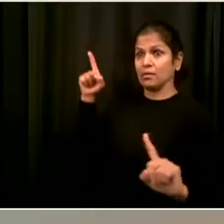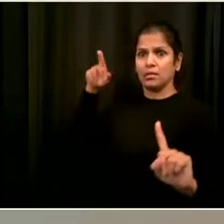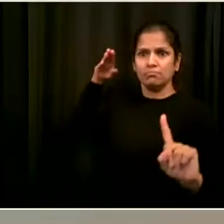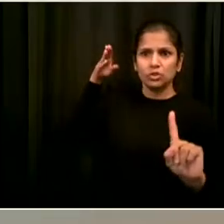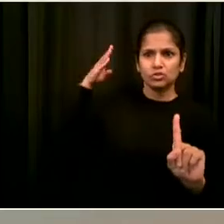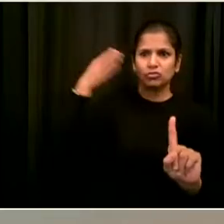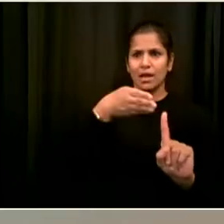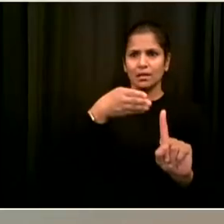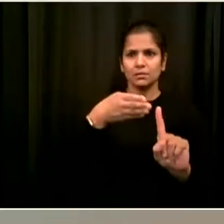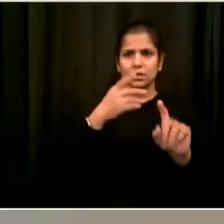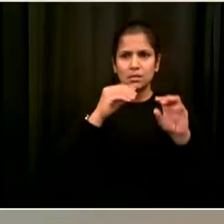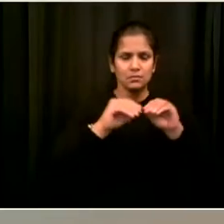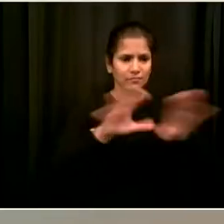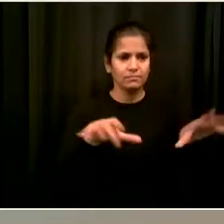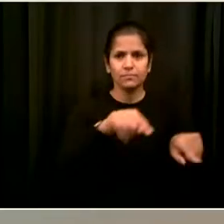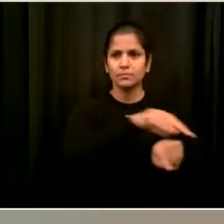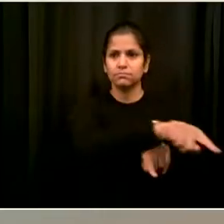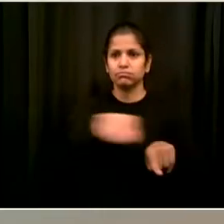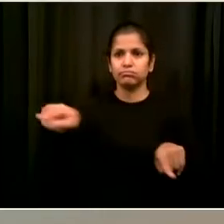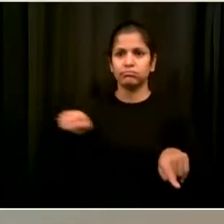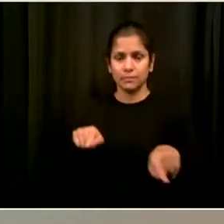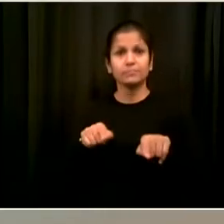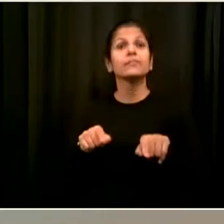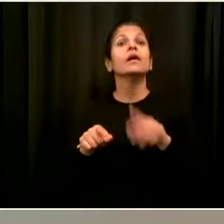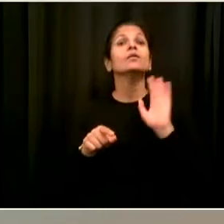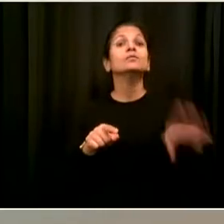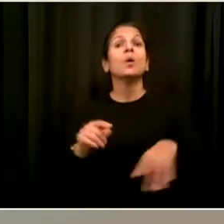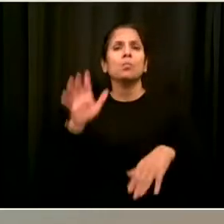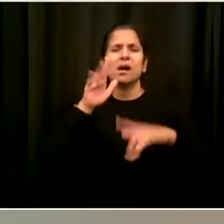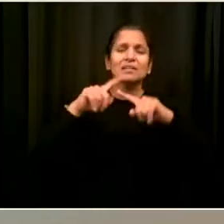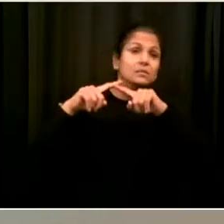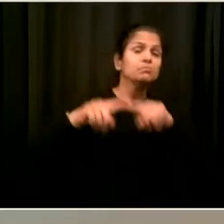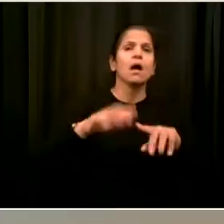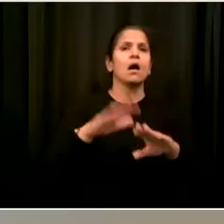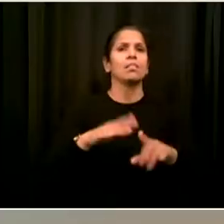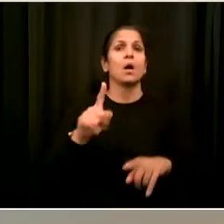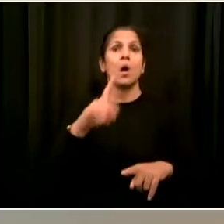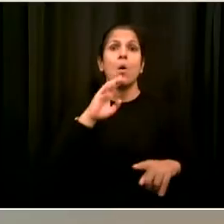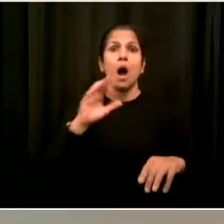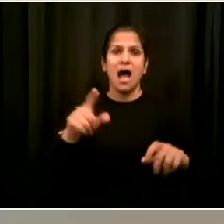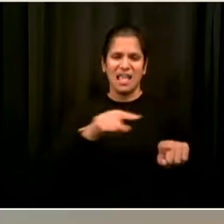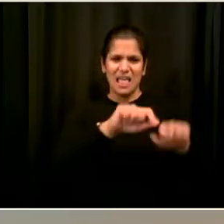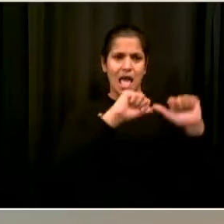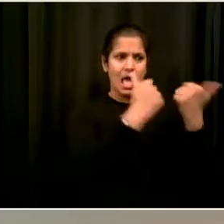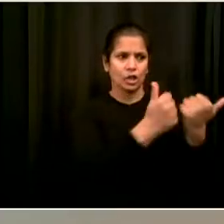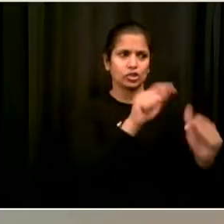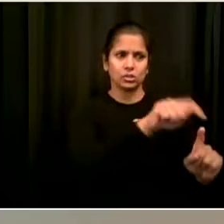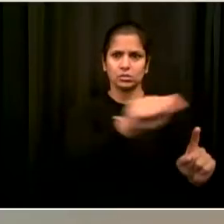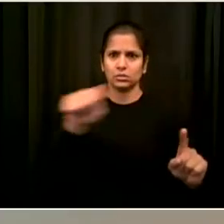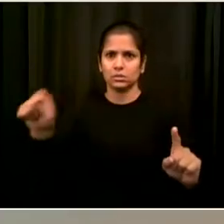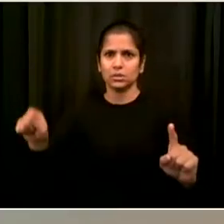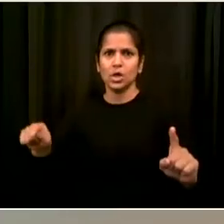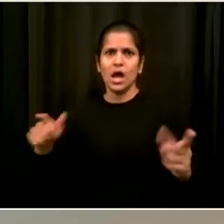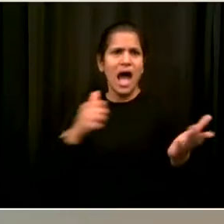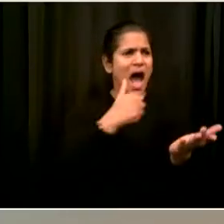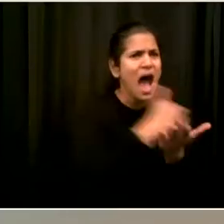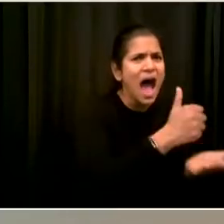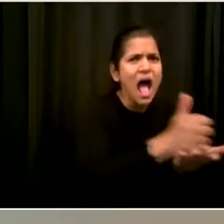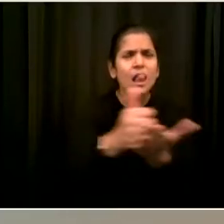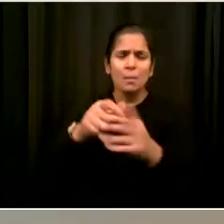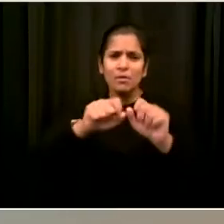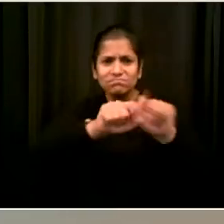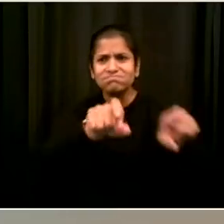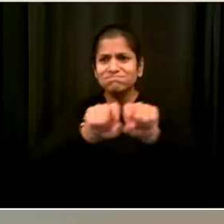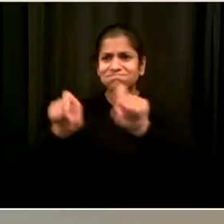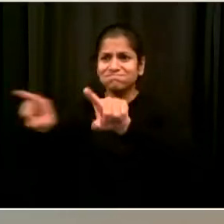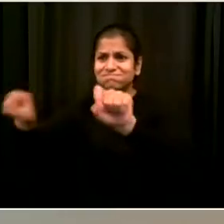working across agencies to make sure that we have consistent communication, consistent flyers and messaging, but we also will ensure